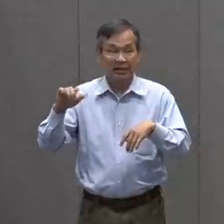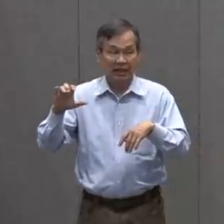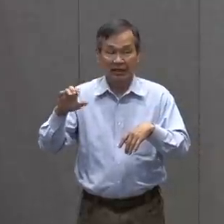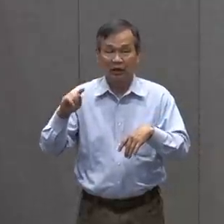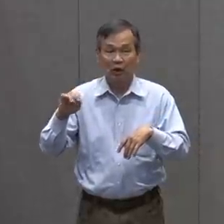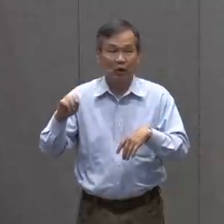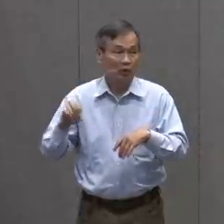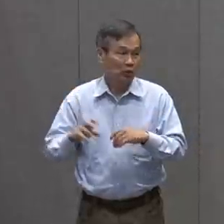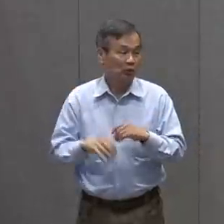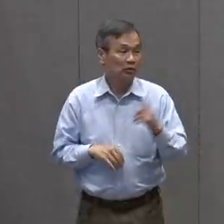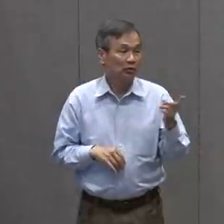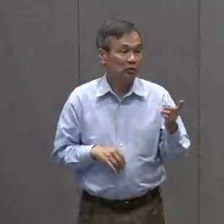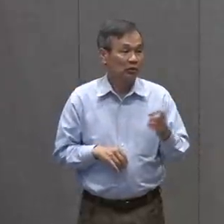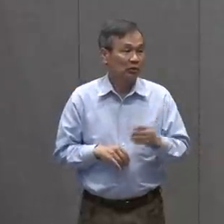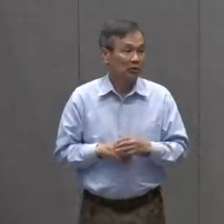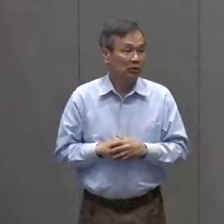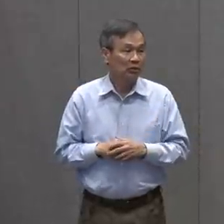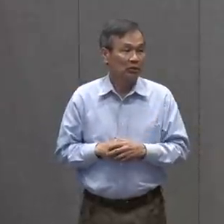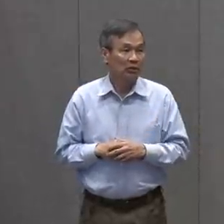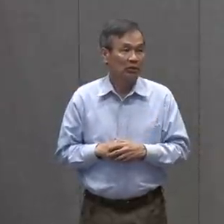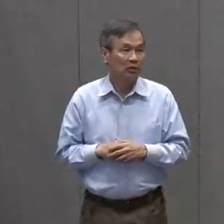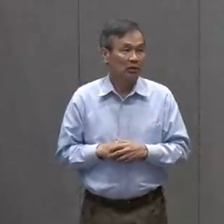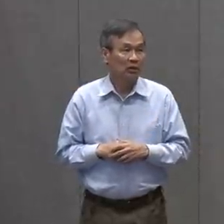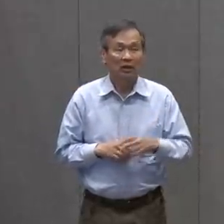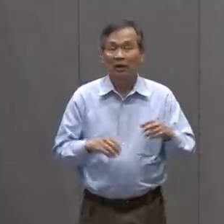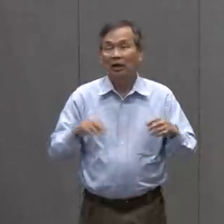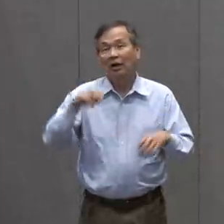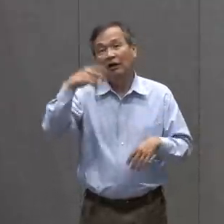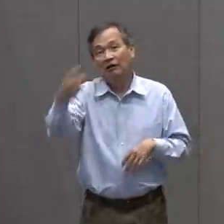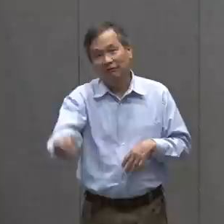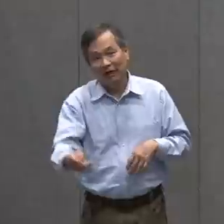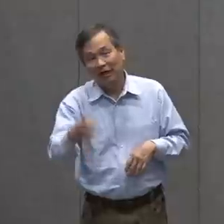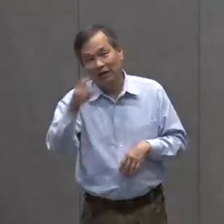well, thankfully, we are not doing that. Okay, that fell down